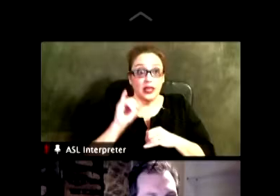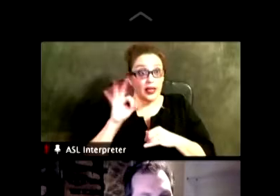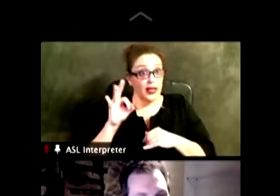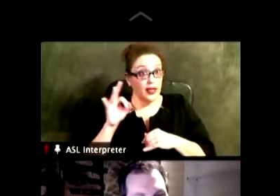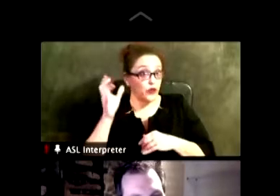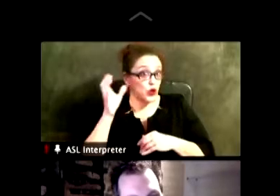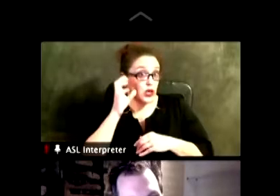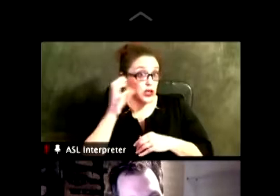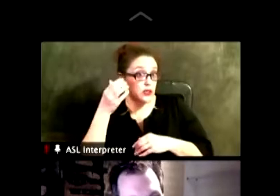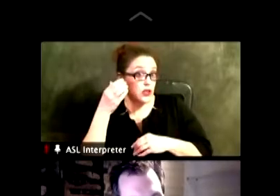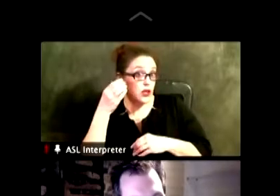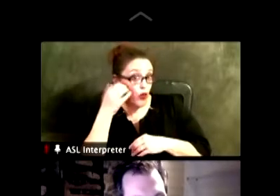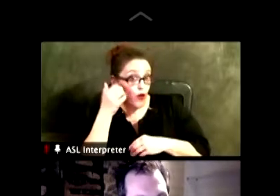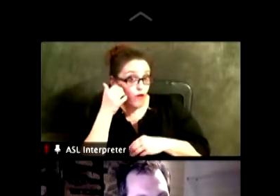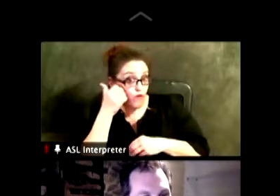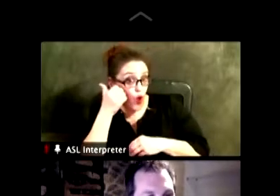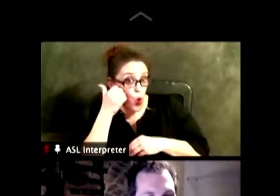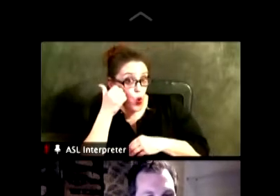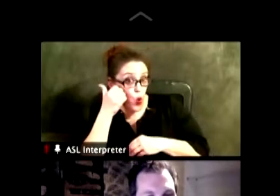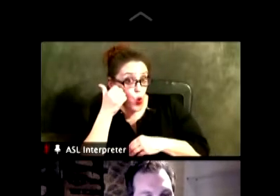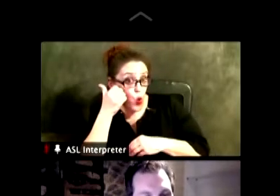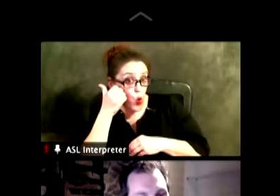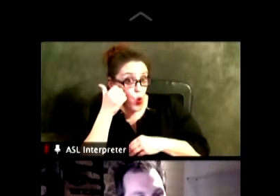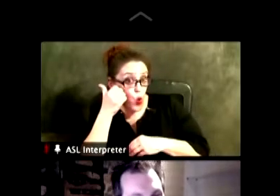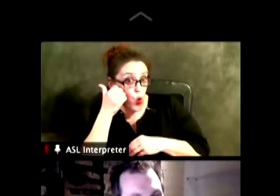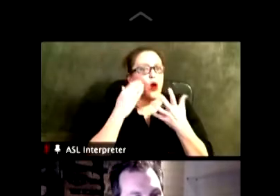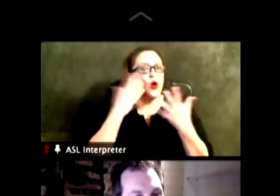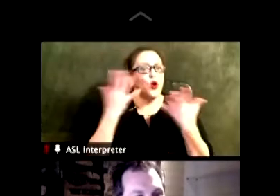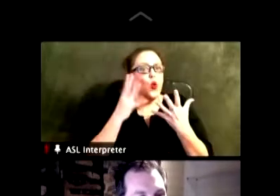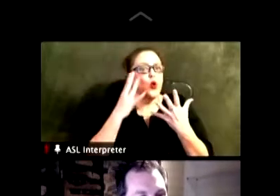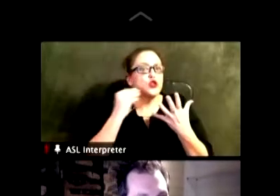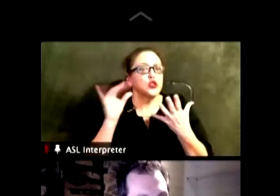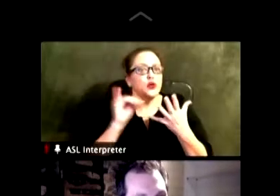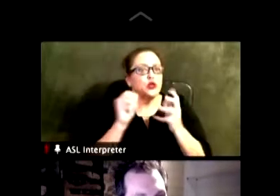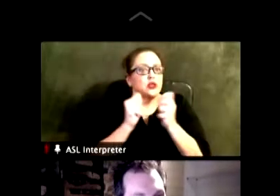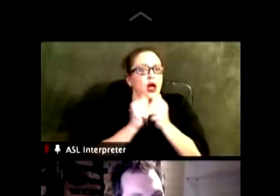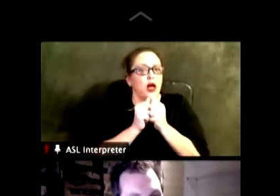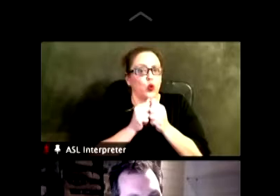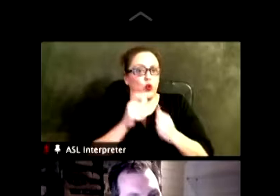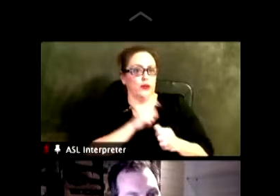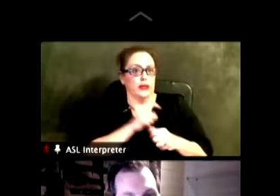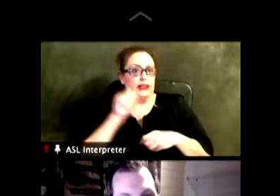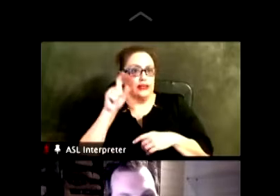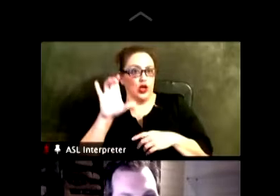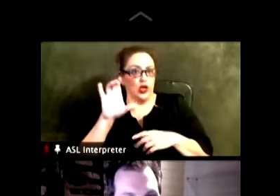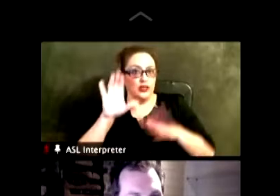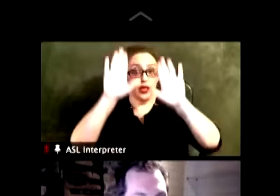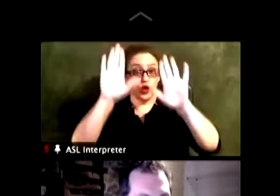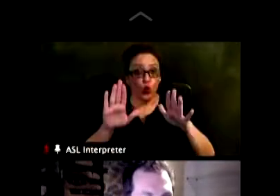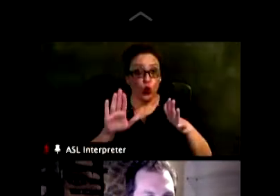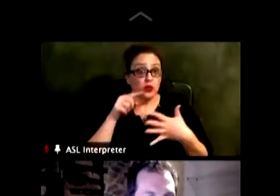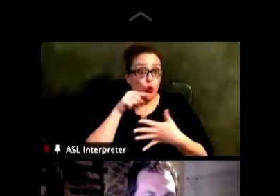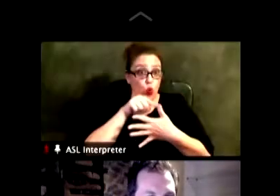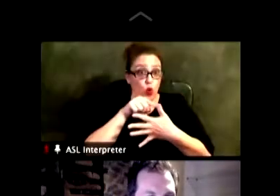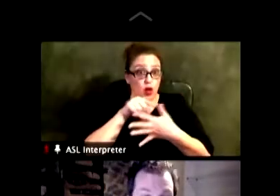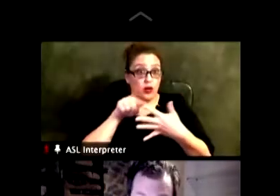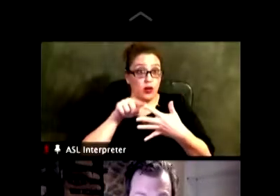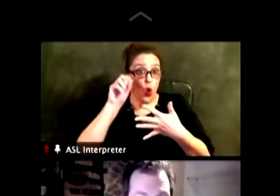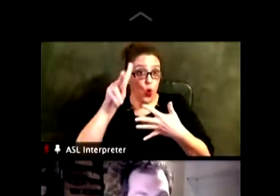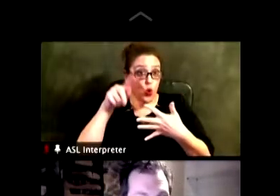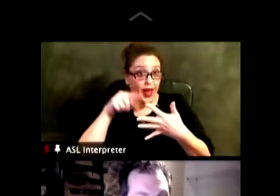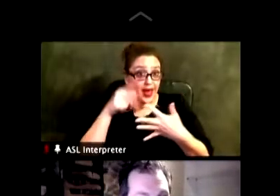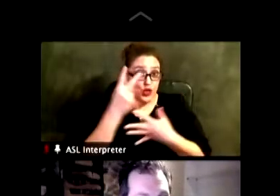your experiences been like with police in Salt Lake City? If the answer is great, press 1. If it's okay, please press 2. If it's